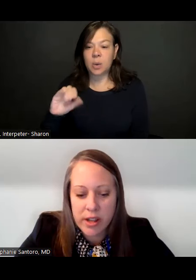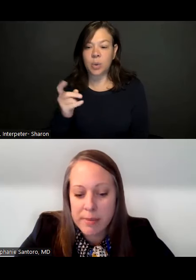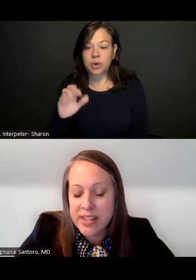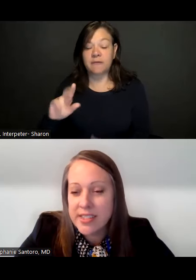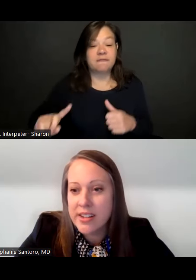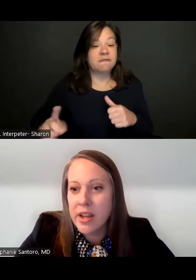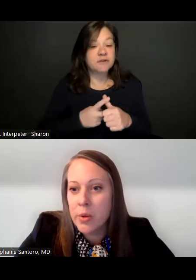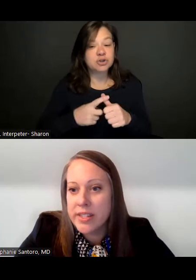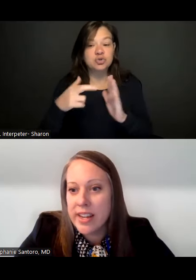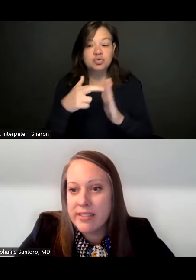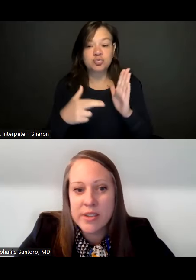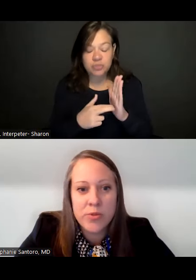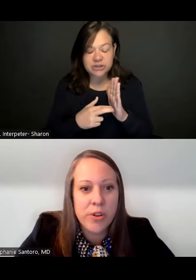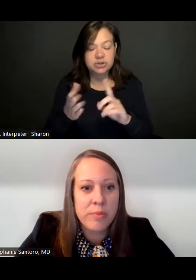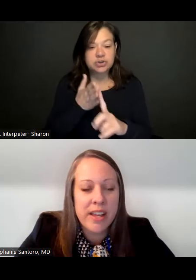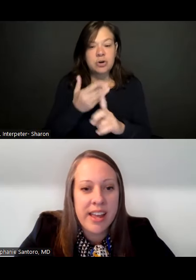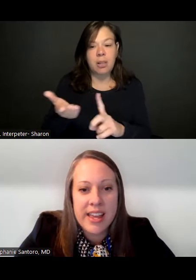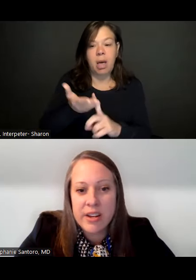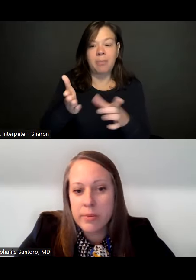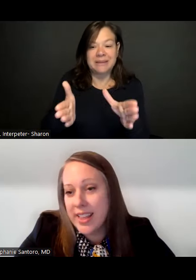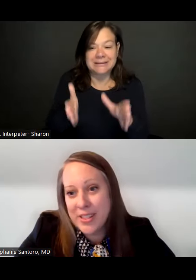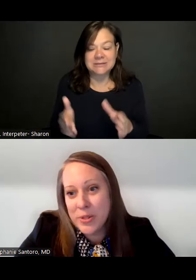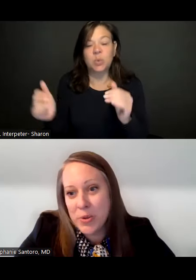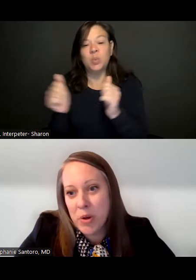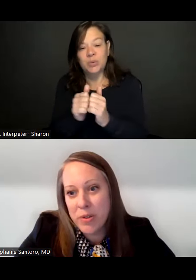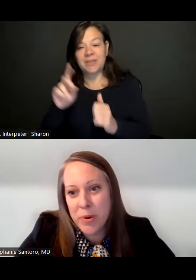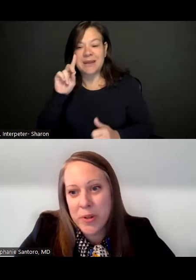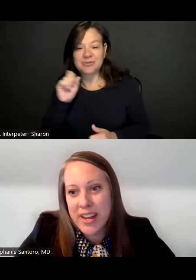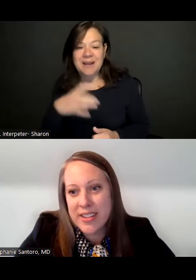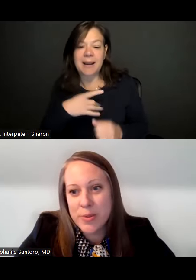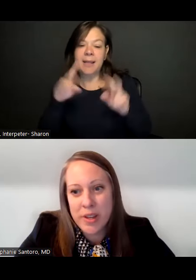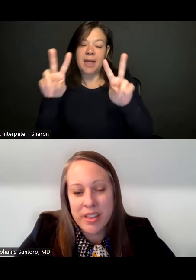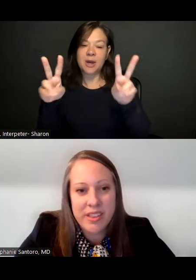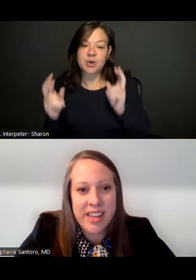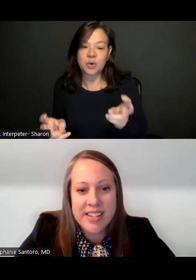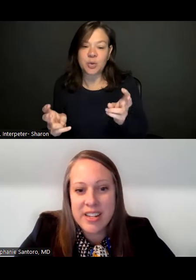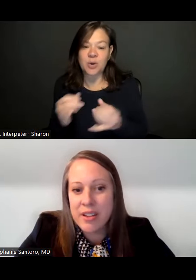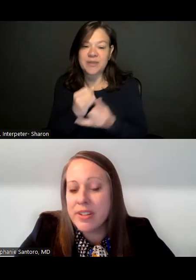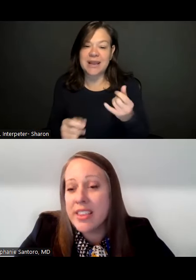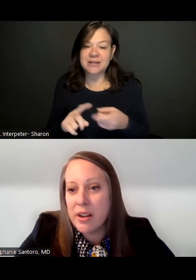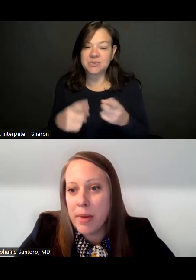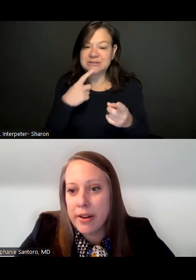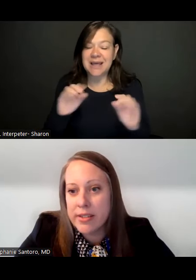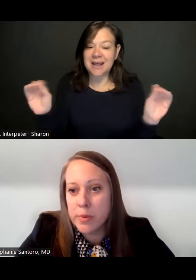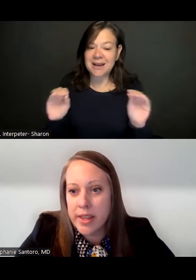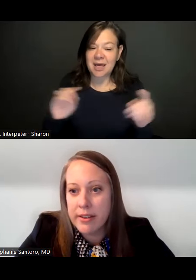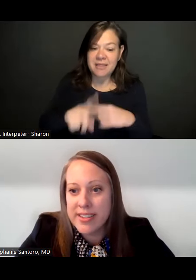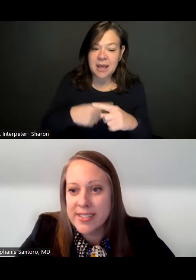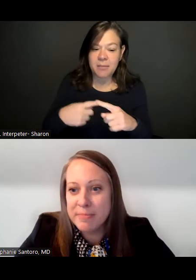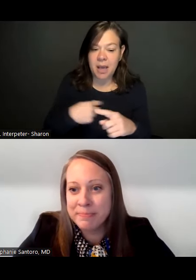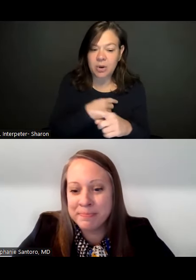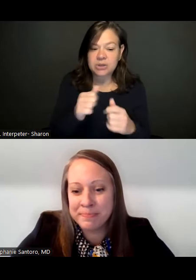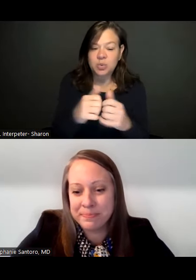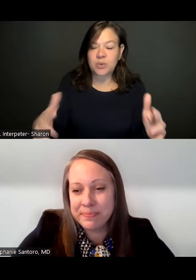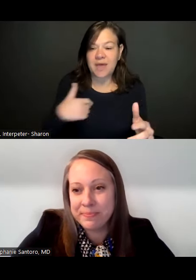registered lobbyist with Down syndrome. And I really like this quote from her that ends with the idea of nothing about us without